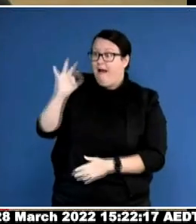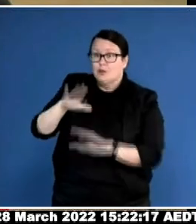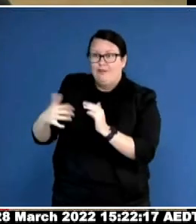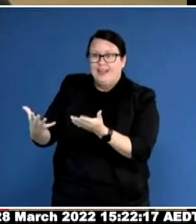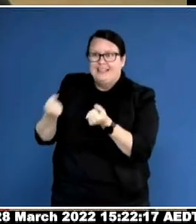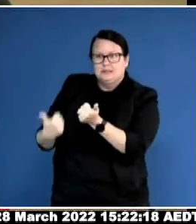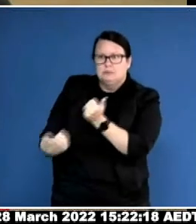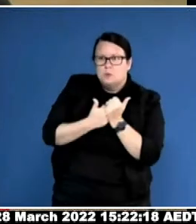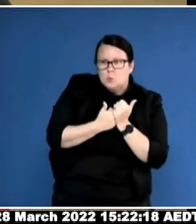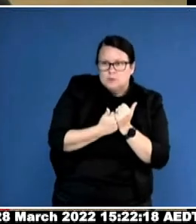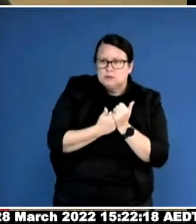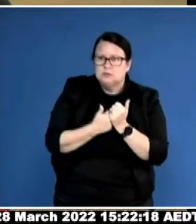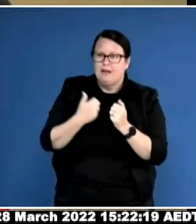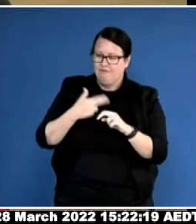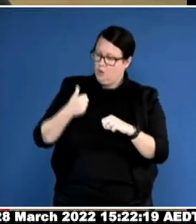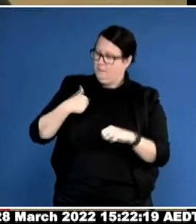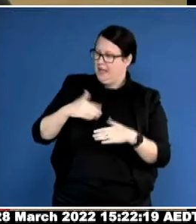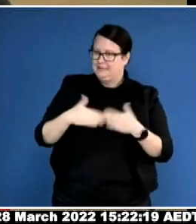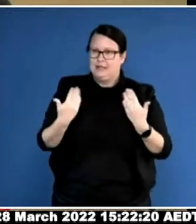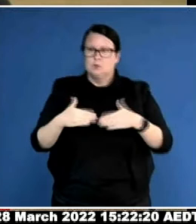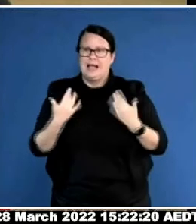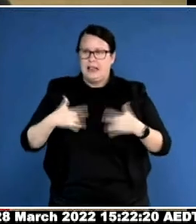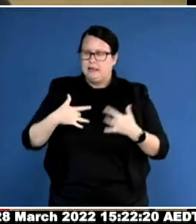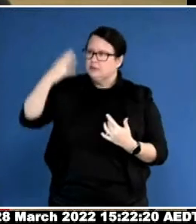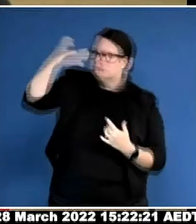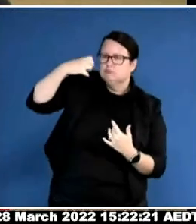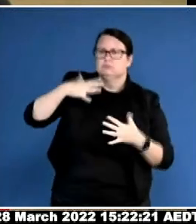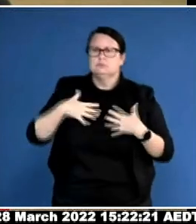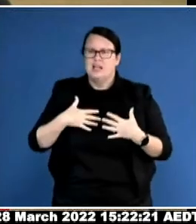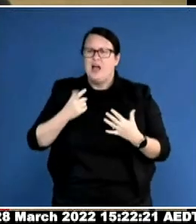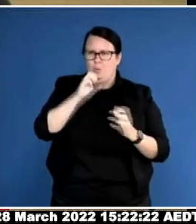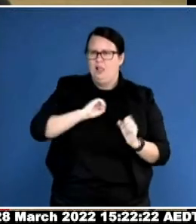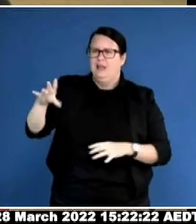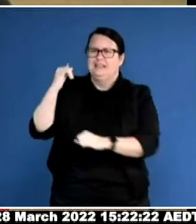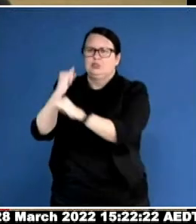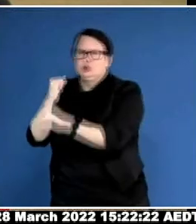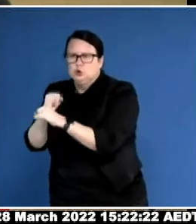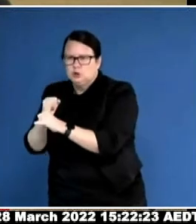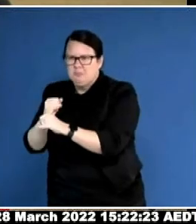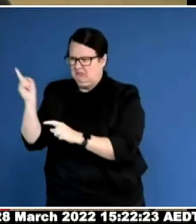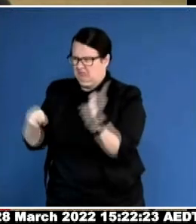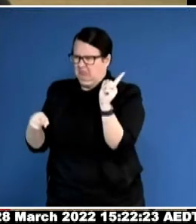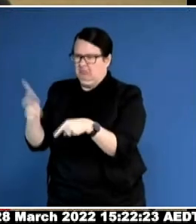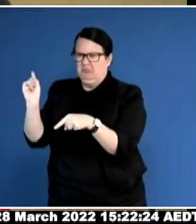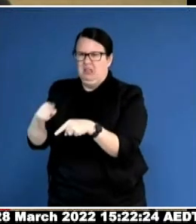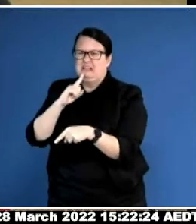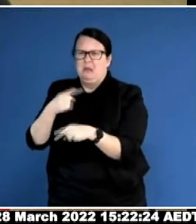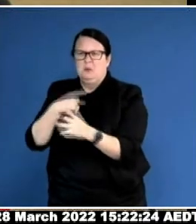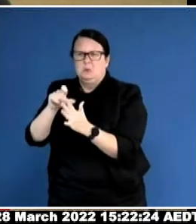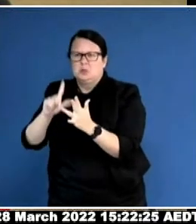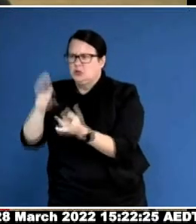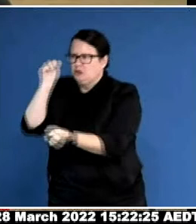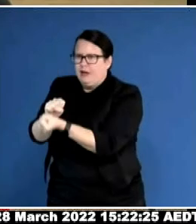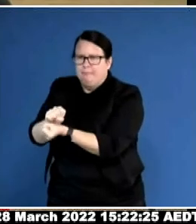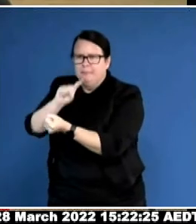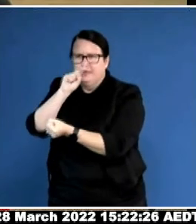support and assistance for my daily living needs, that I would become institutionalised, controlled and trapped, unable to